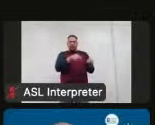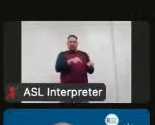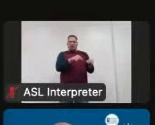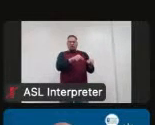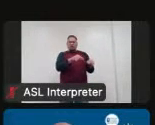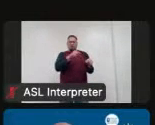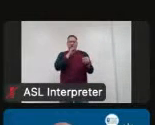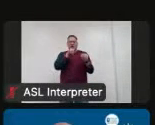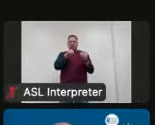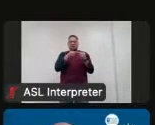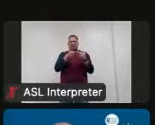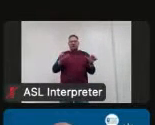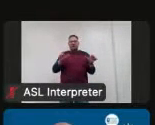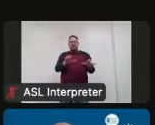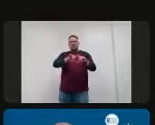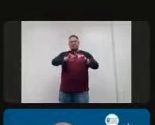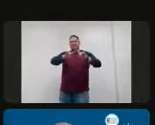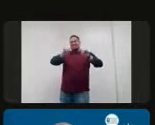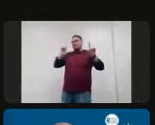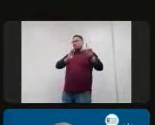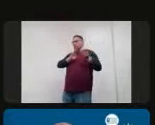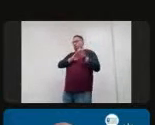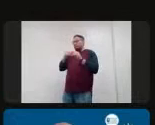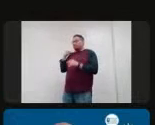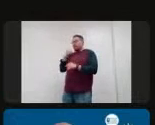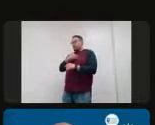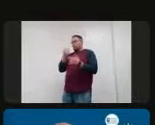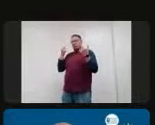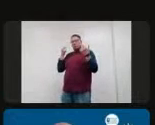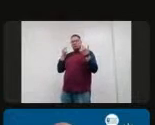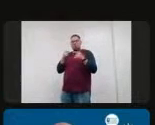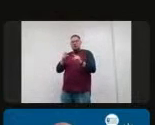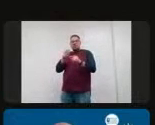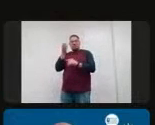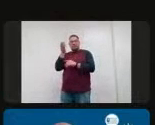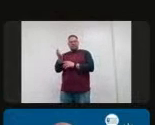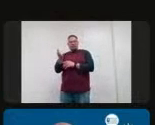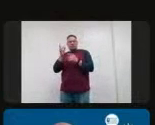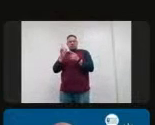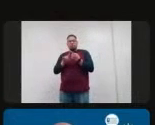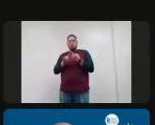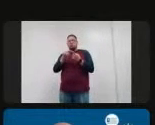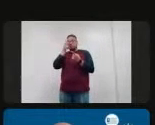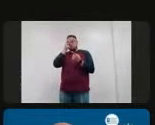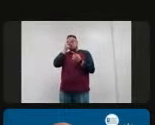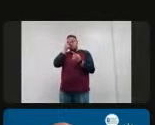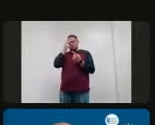speak about the actions of a different board member while they weren't there to